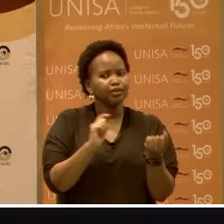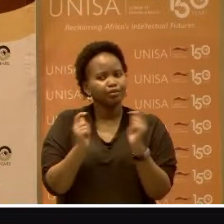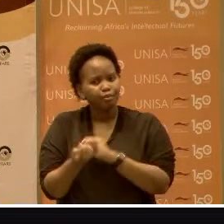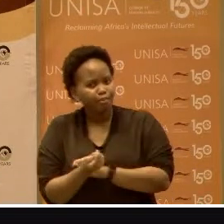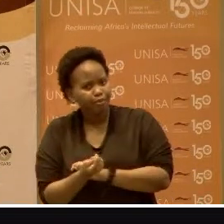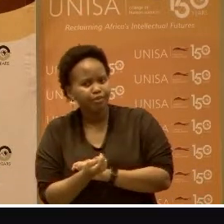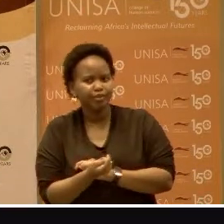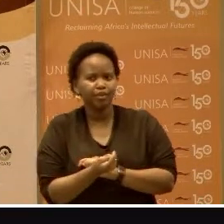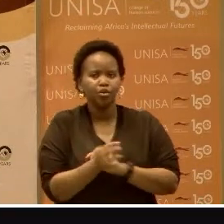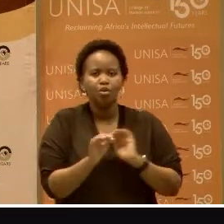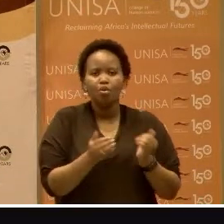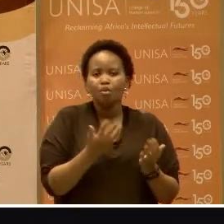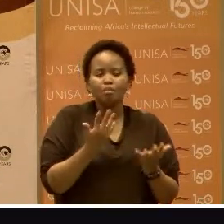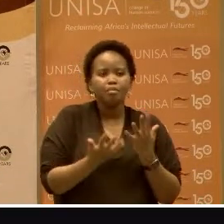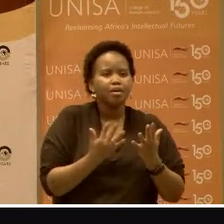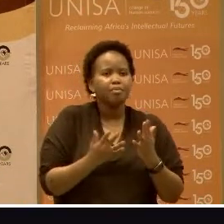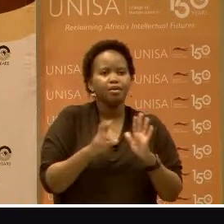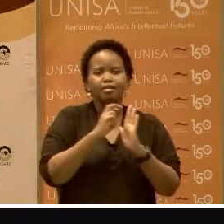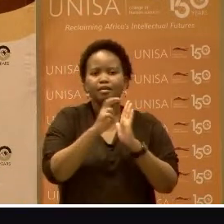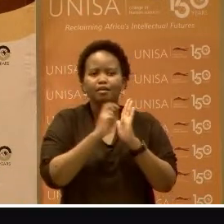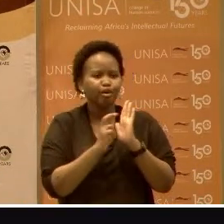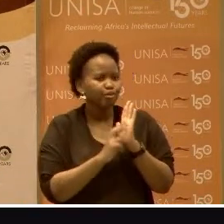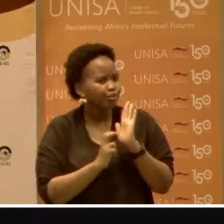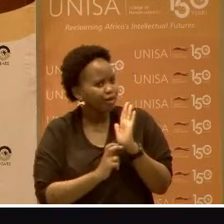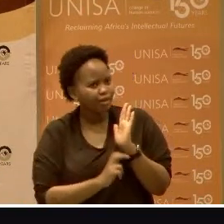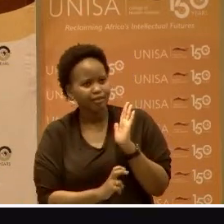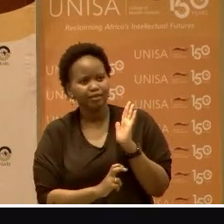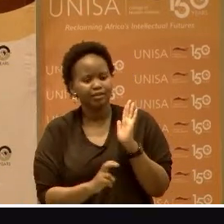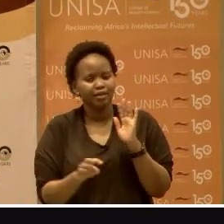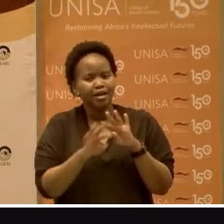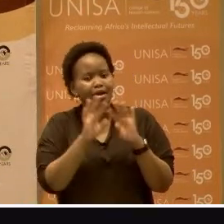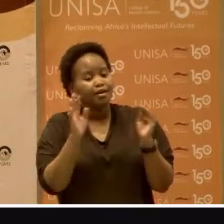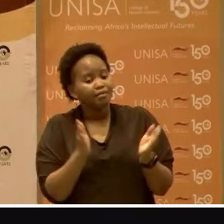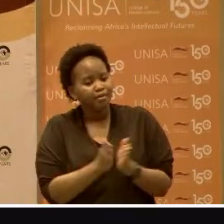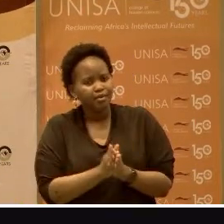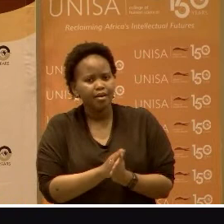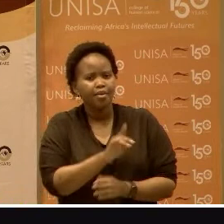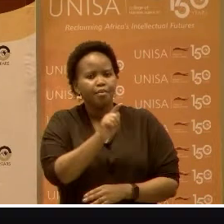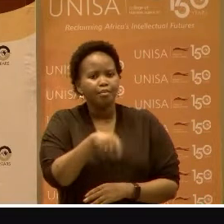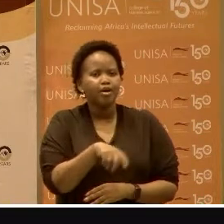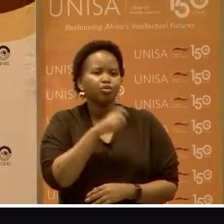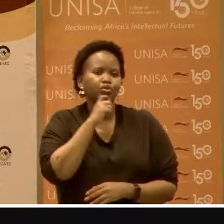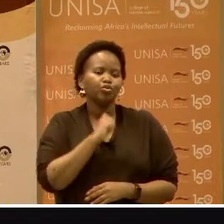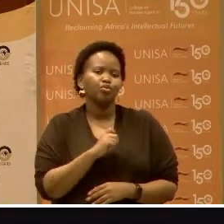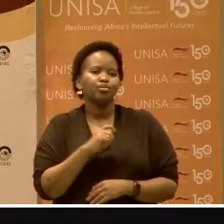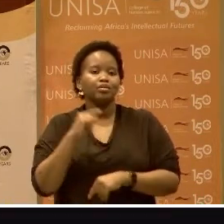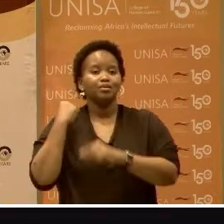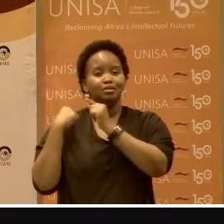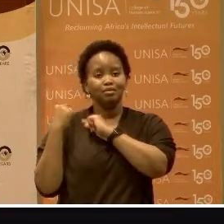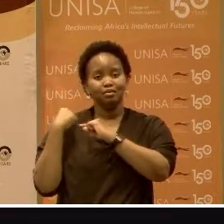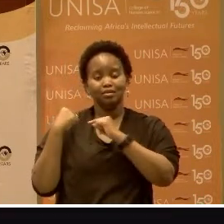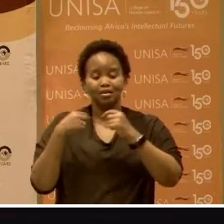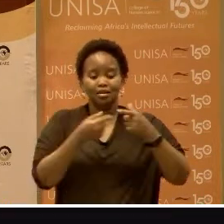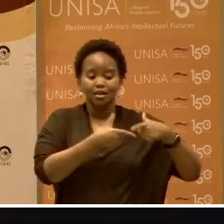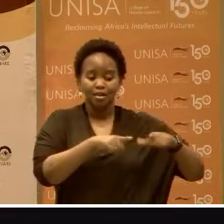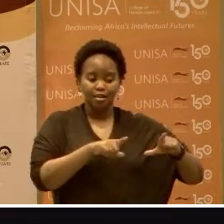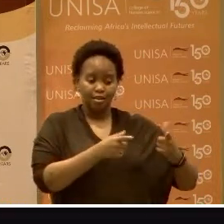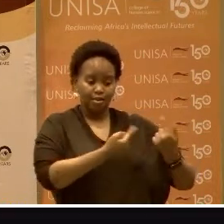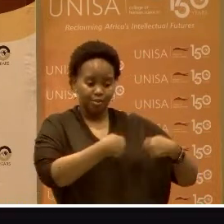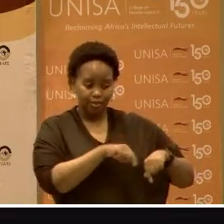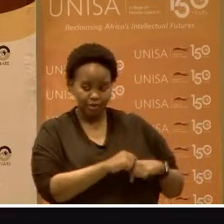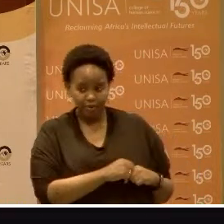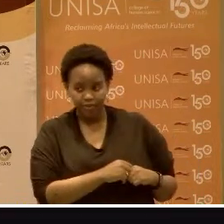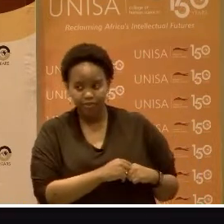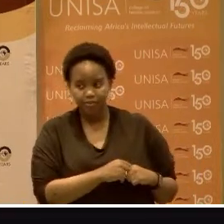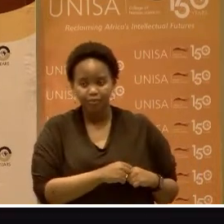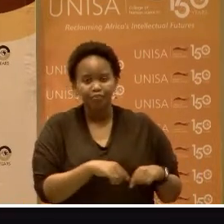and radio, should be properly uploaded. So what am I saying here? We should use it in our constitution. We should use it in